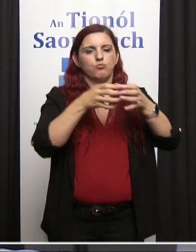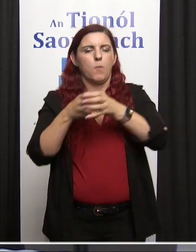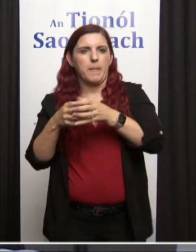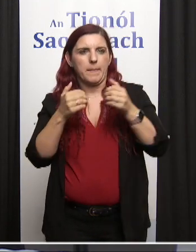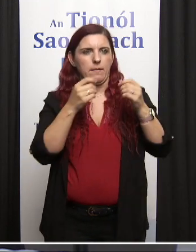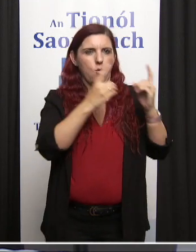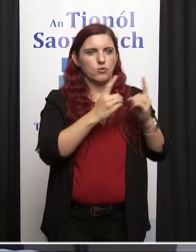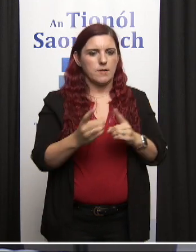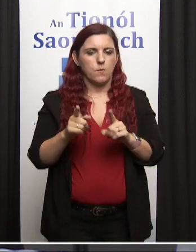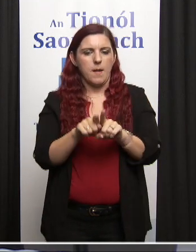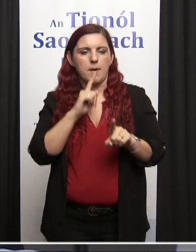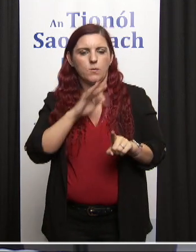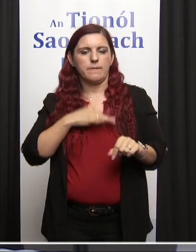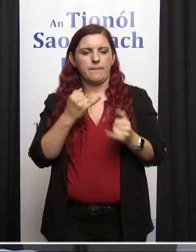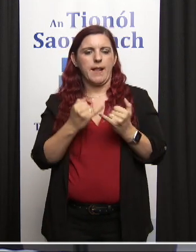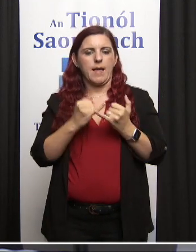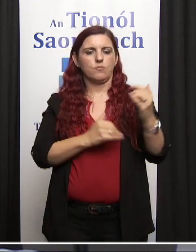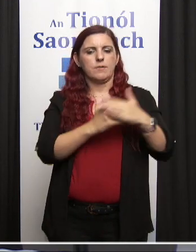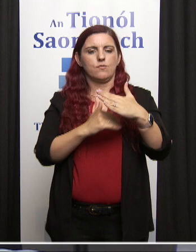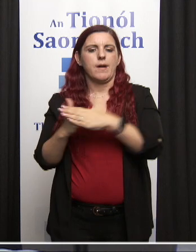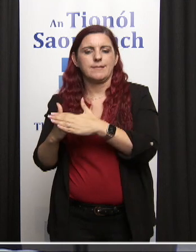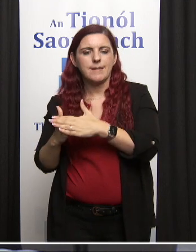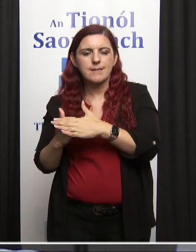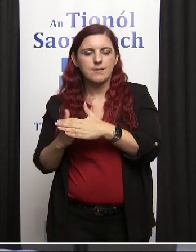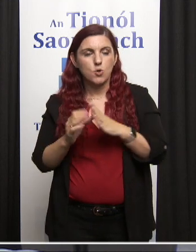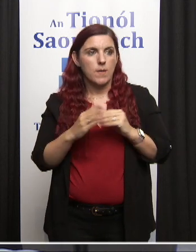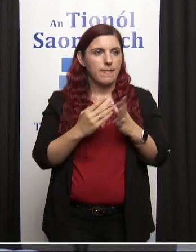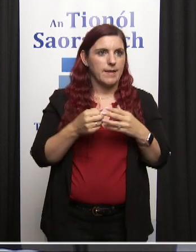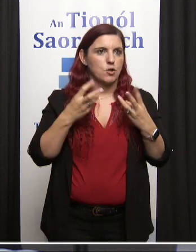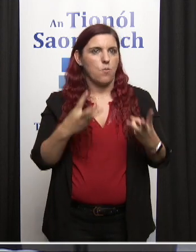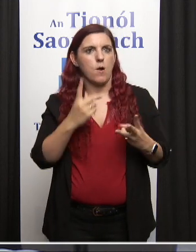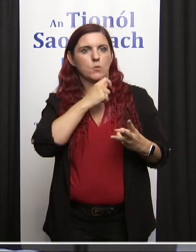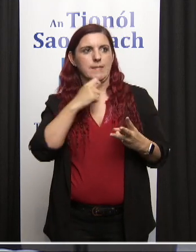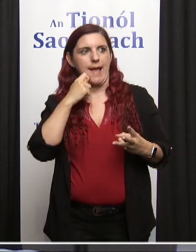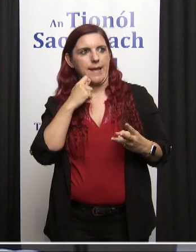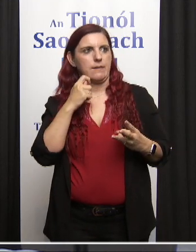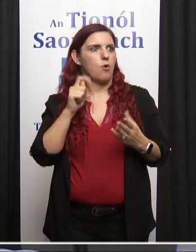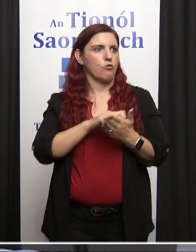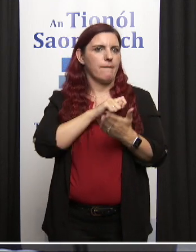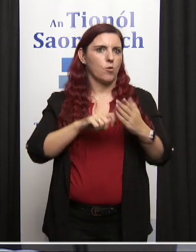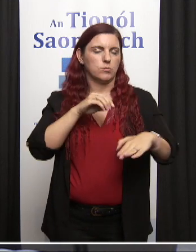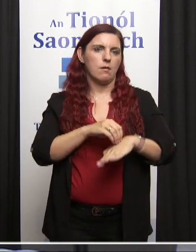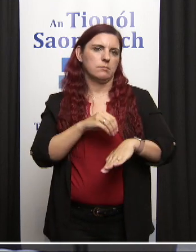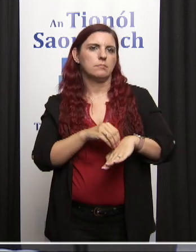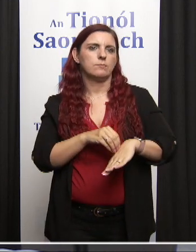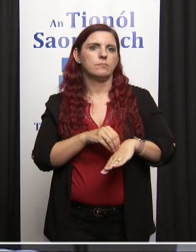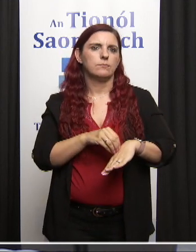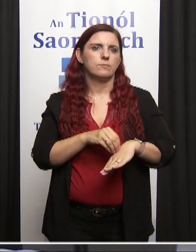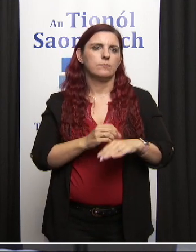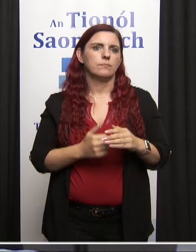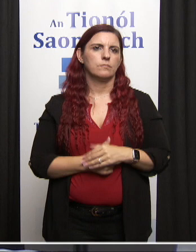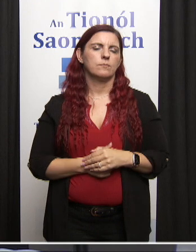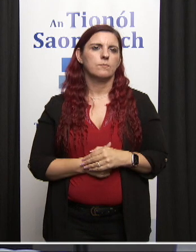I don't want you to feel restricted in relation to things that you feel you shouldn't, you can or shouldn't